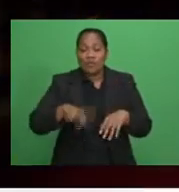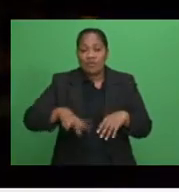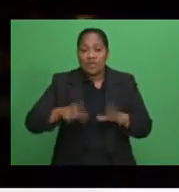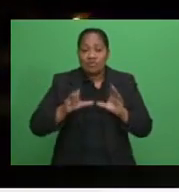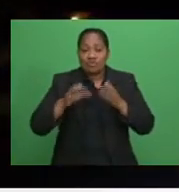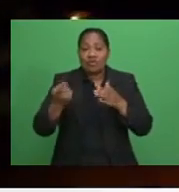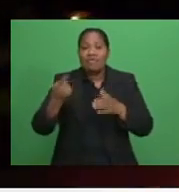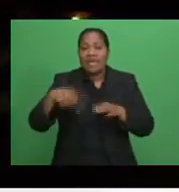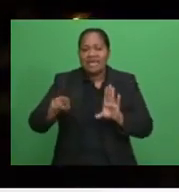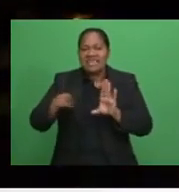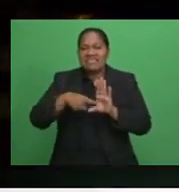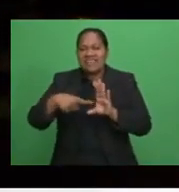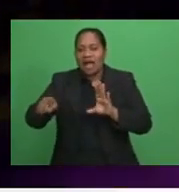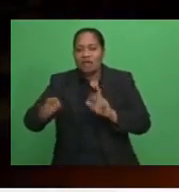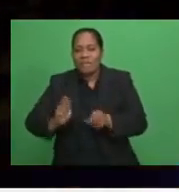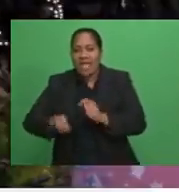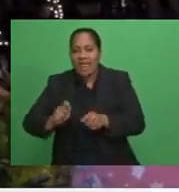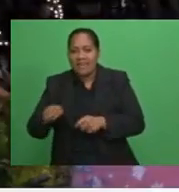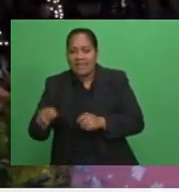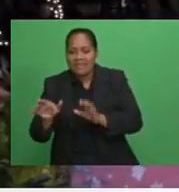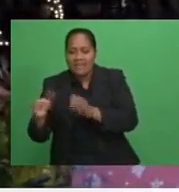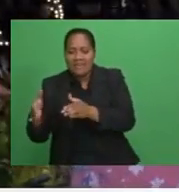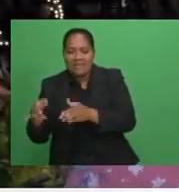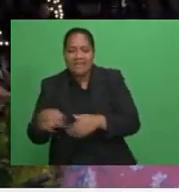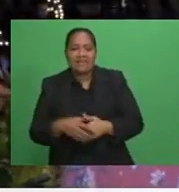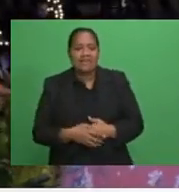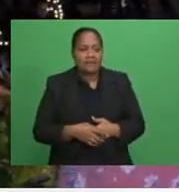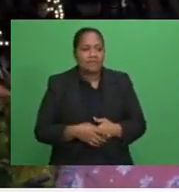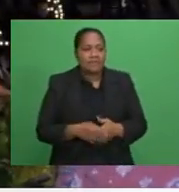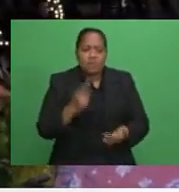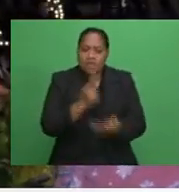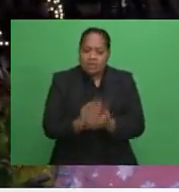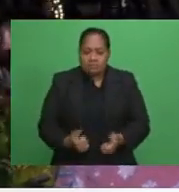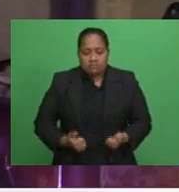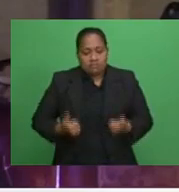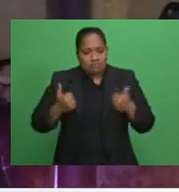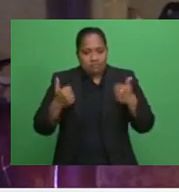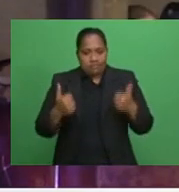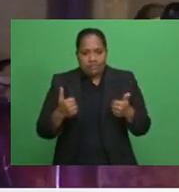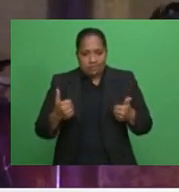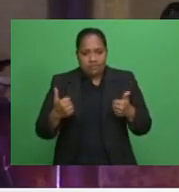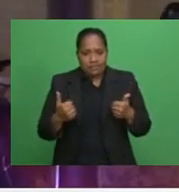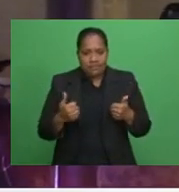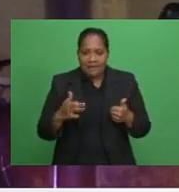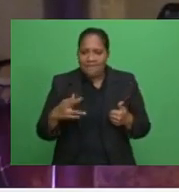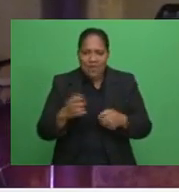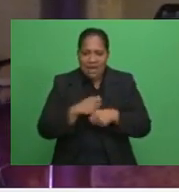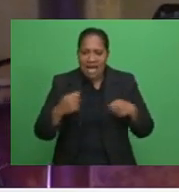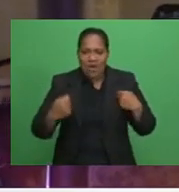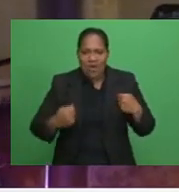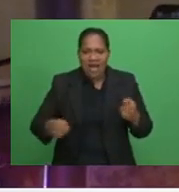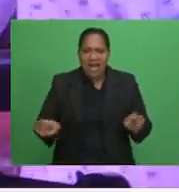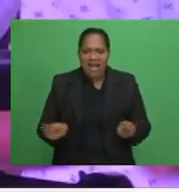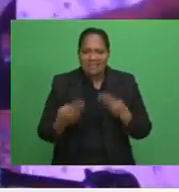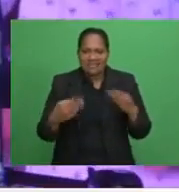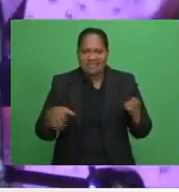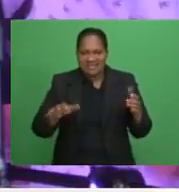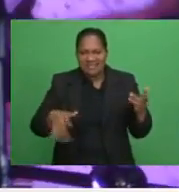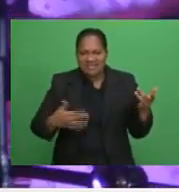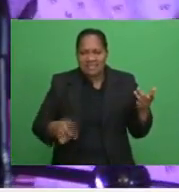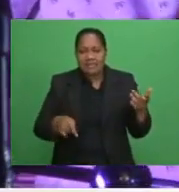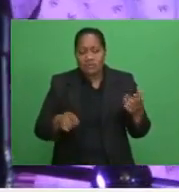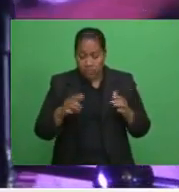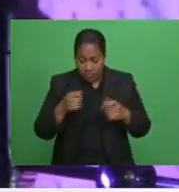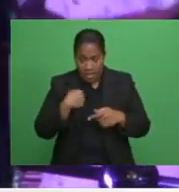This is really good. It's a breath of fresh air as well for us artists. For us as a band Inside Out,